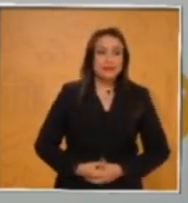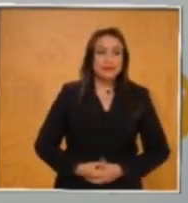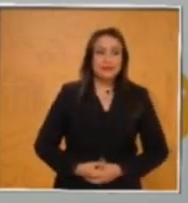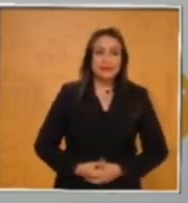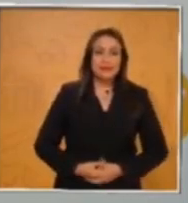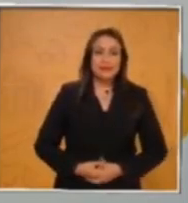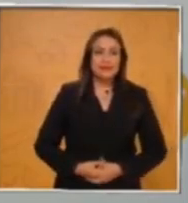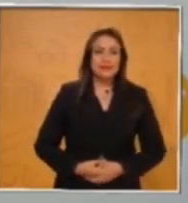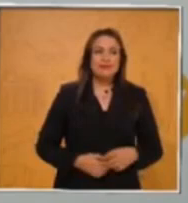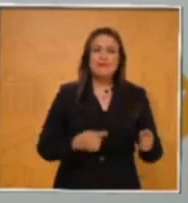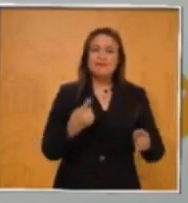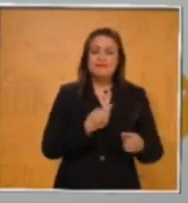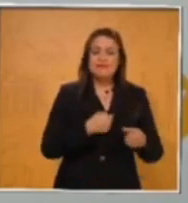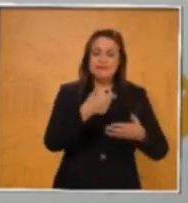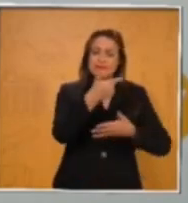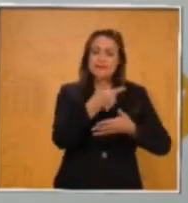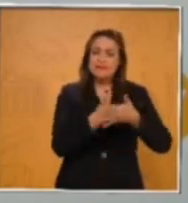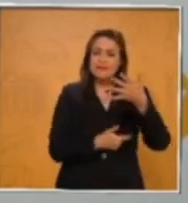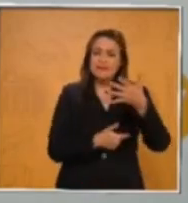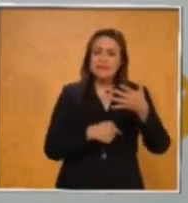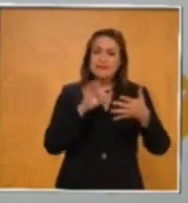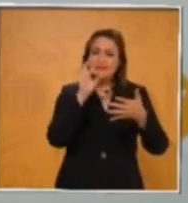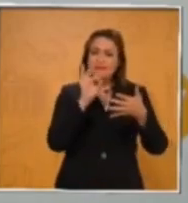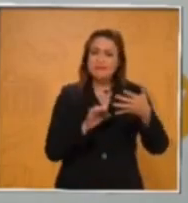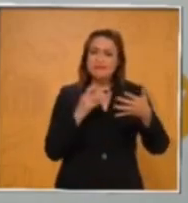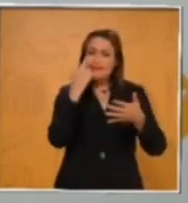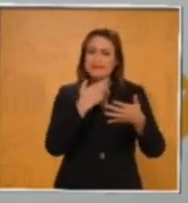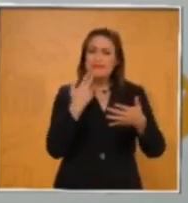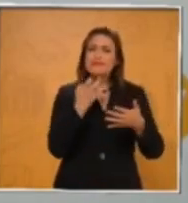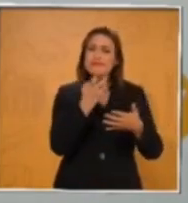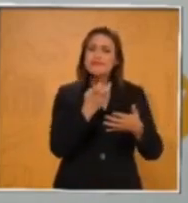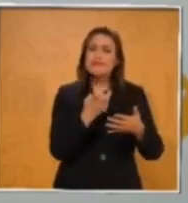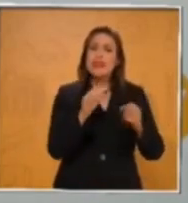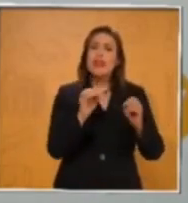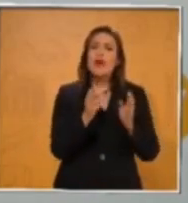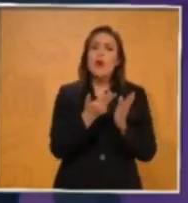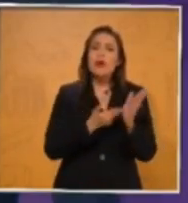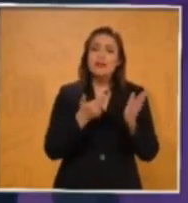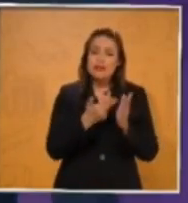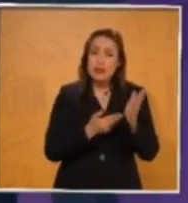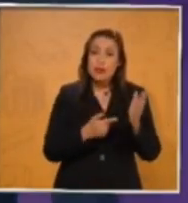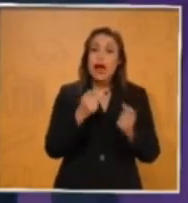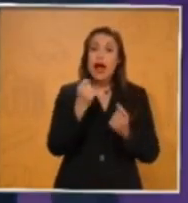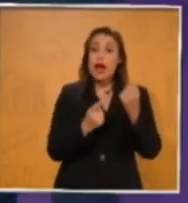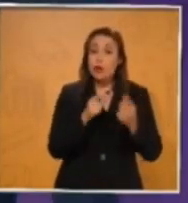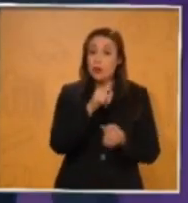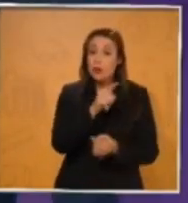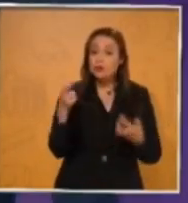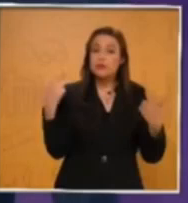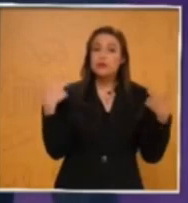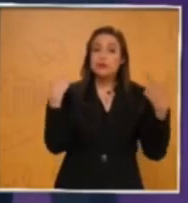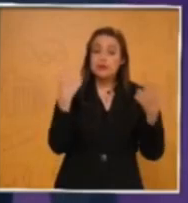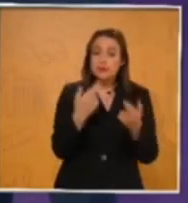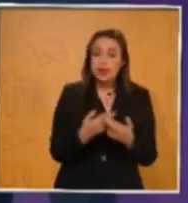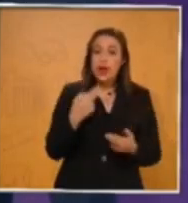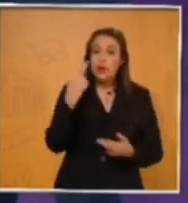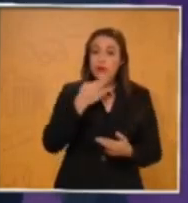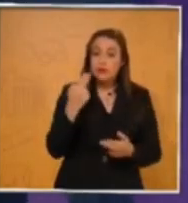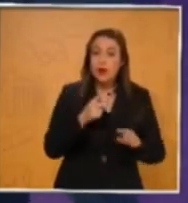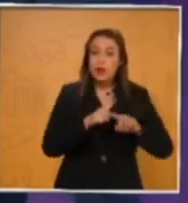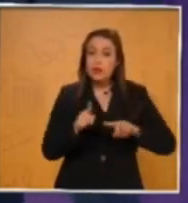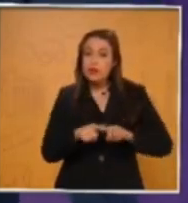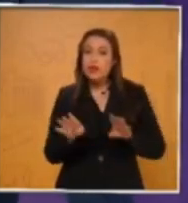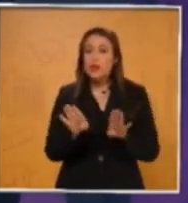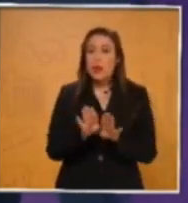What is a checklist? A checklist is an instrument that some of your teachers at the usual classes, like